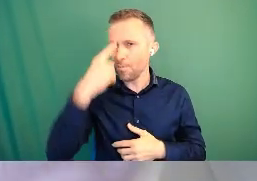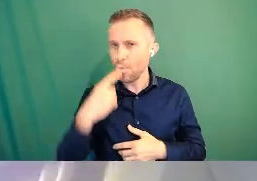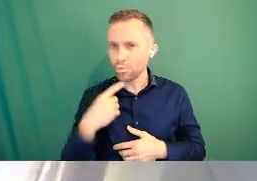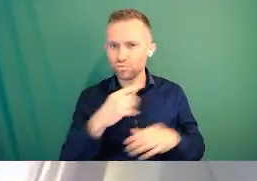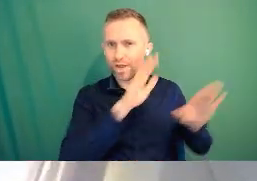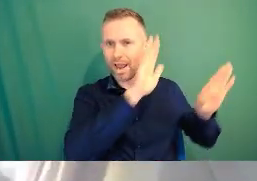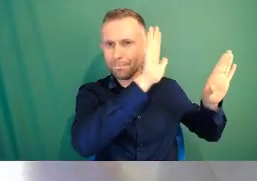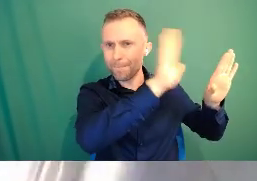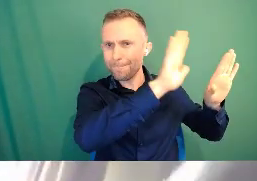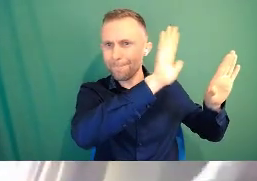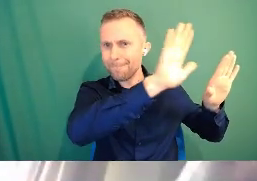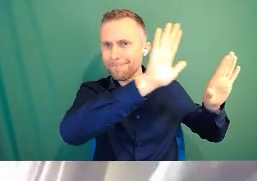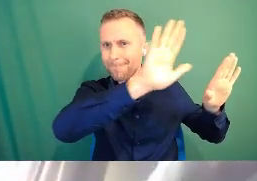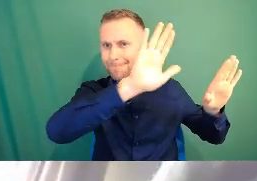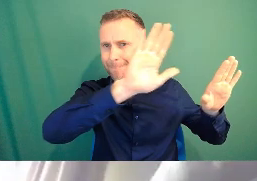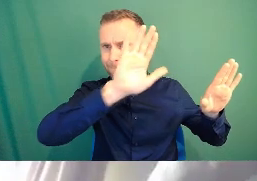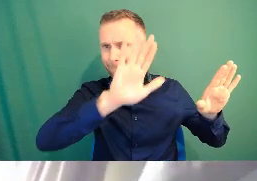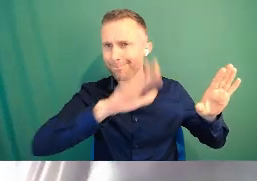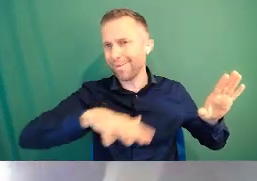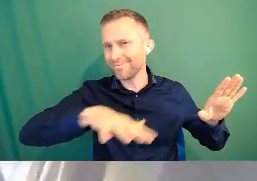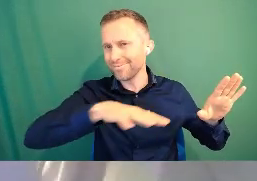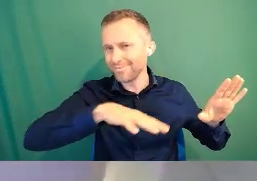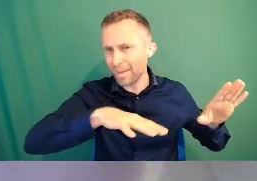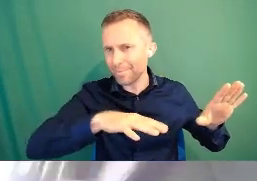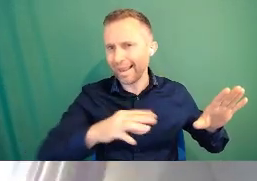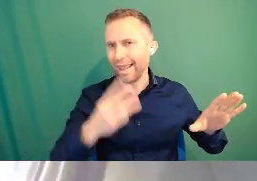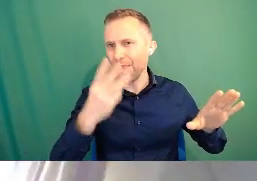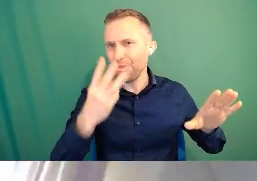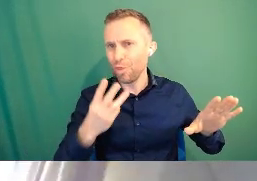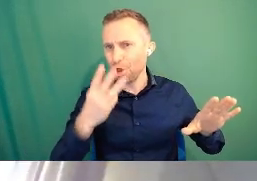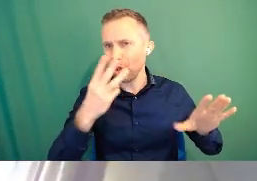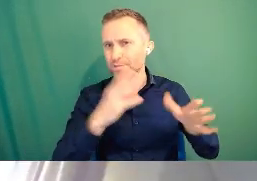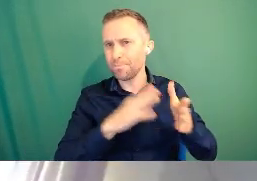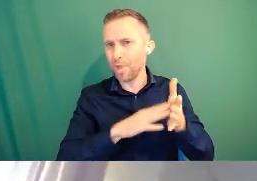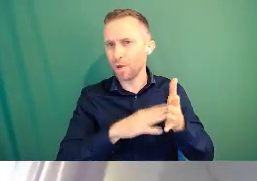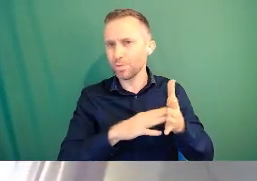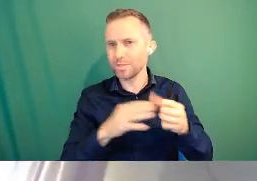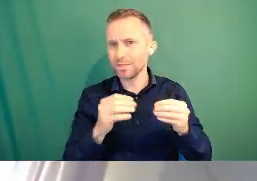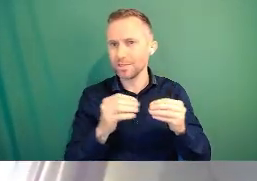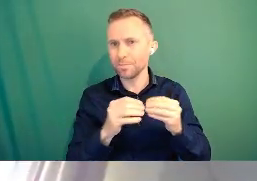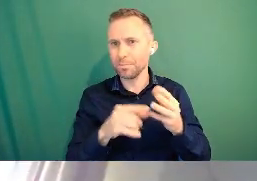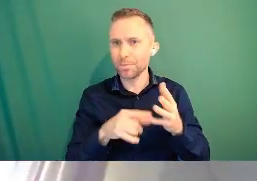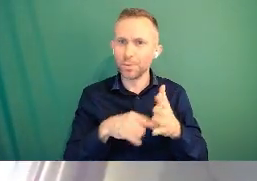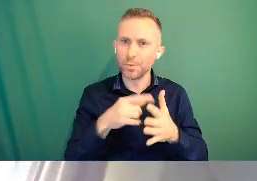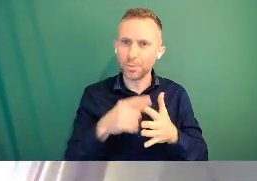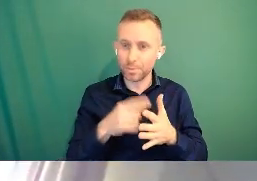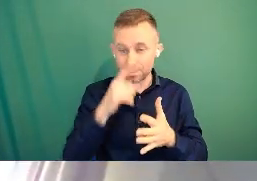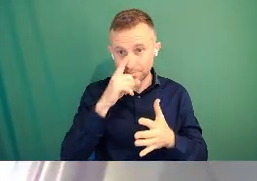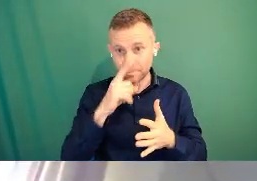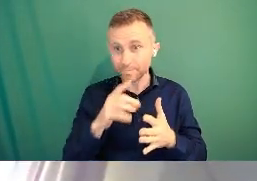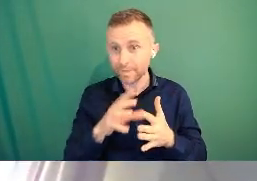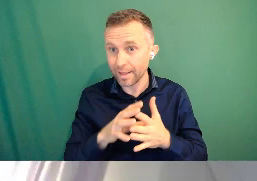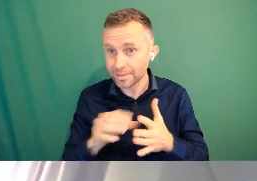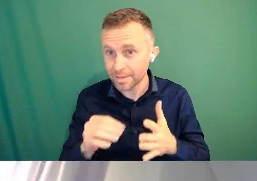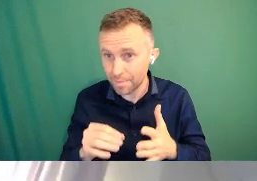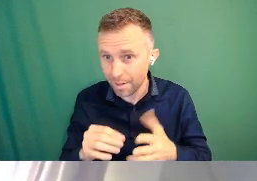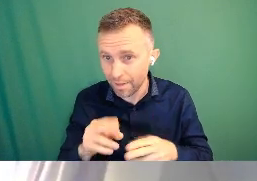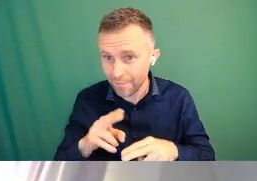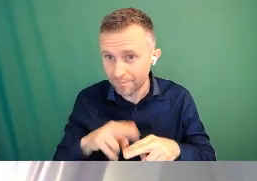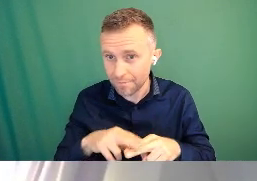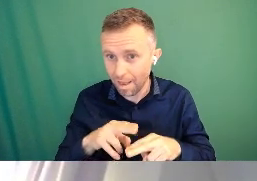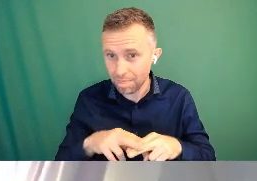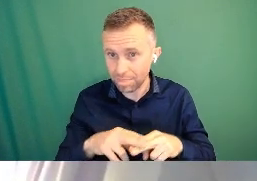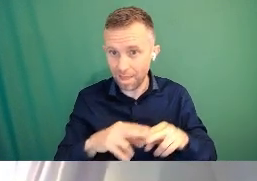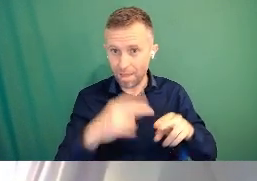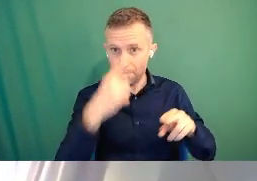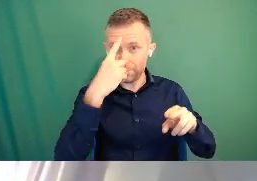Inside the room, you've got portraits of all of the family, all of the ancestors of the third Marquis of Bute. So, for instance, underneath the